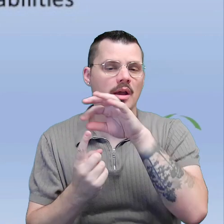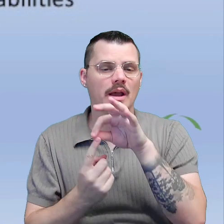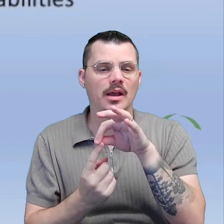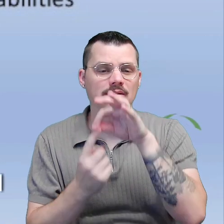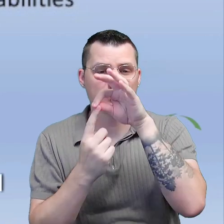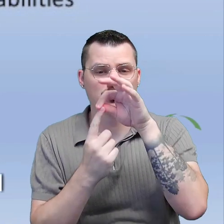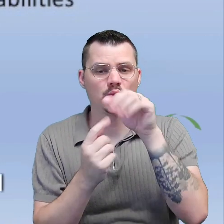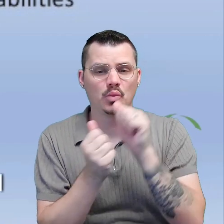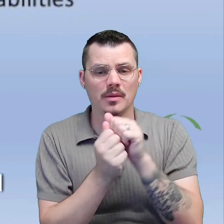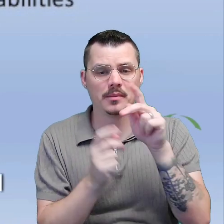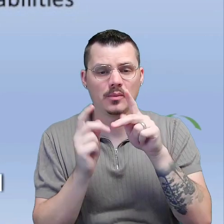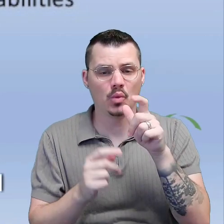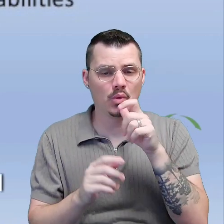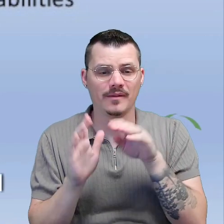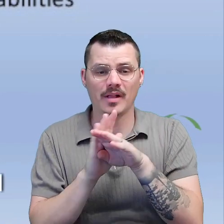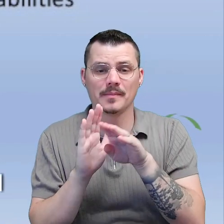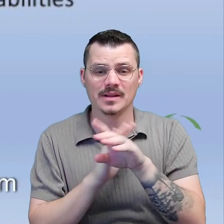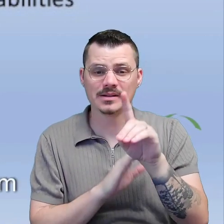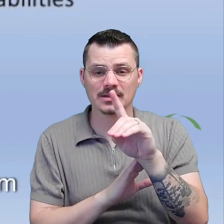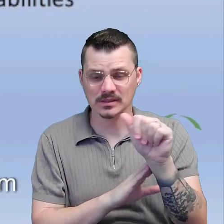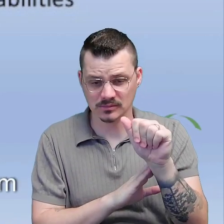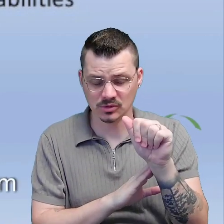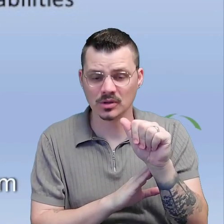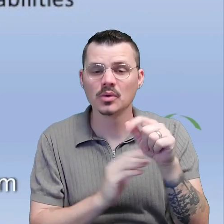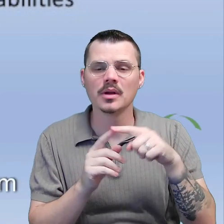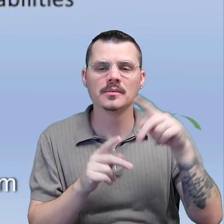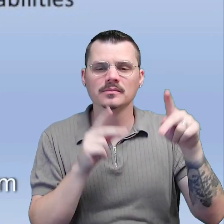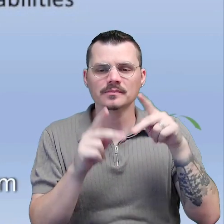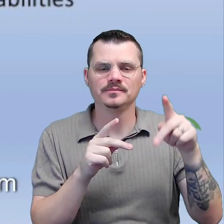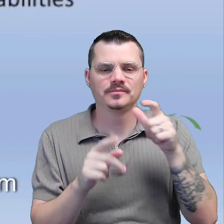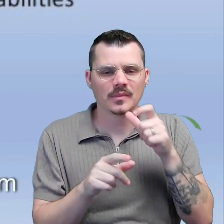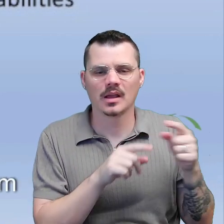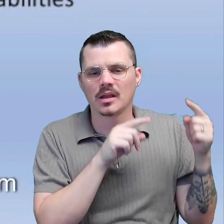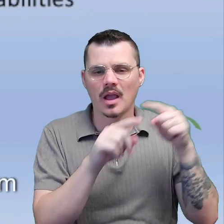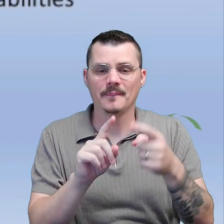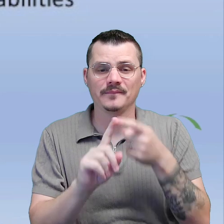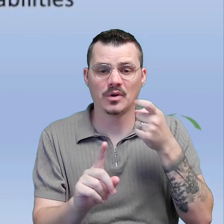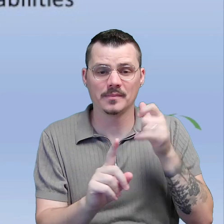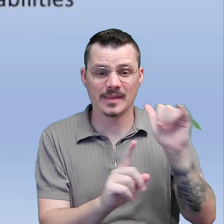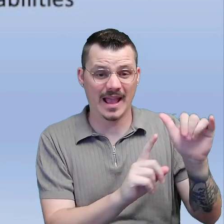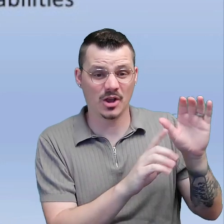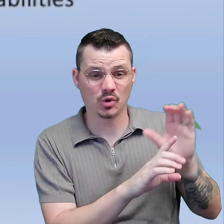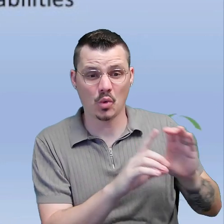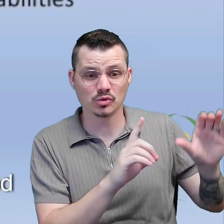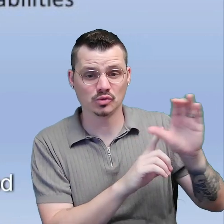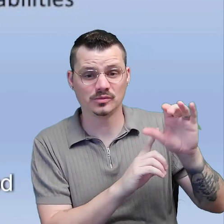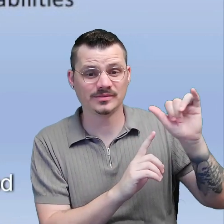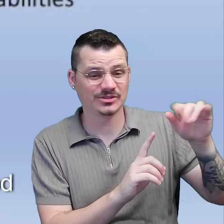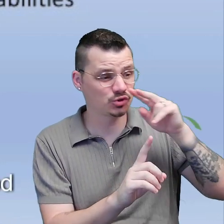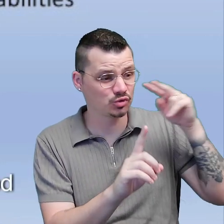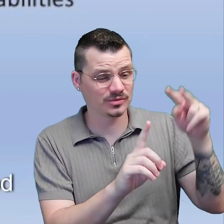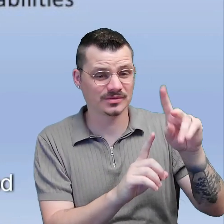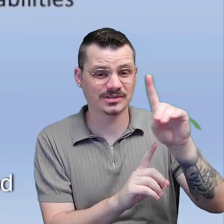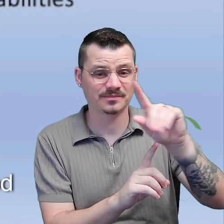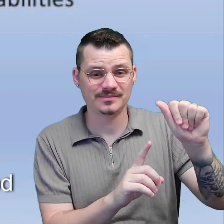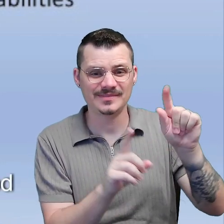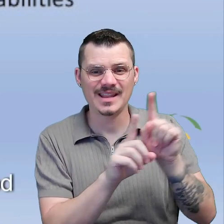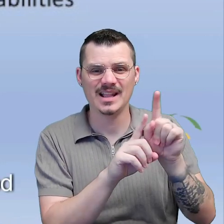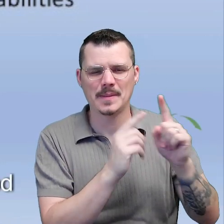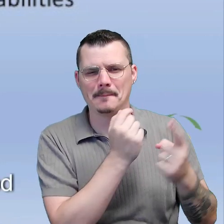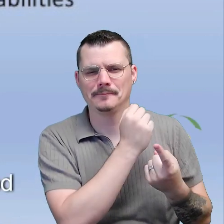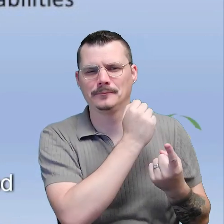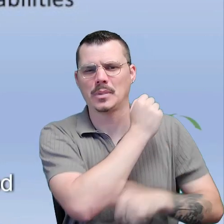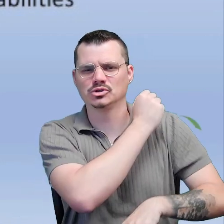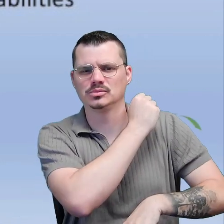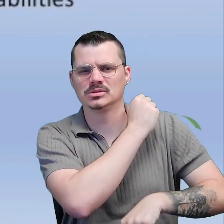exception as regards to people with developmental disabilities is when people are coming from a culture that see disability as a